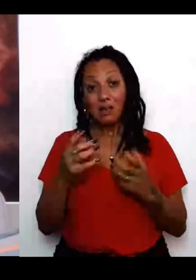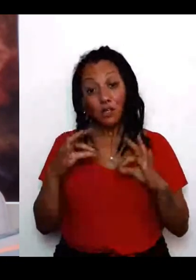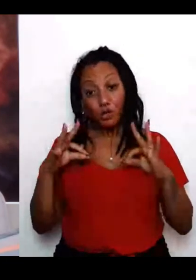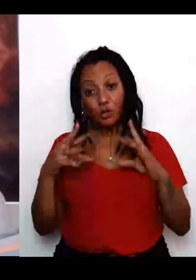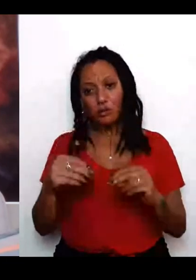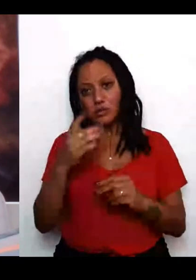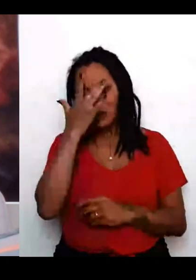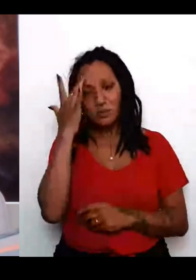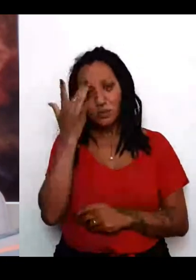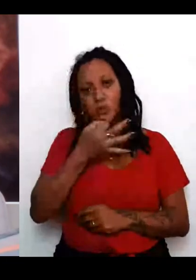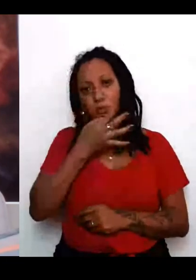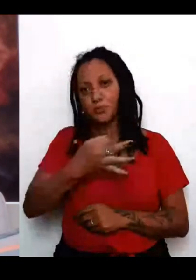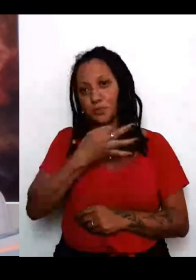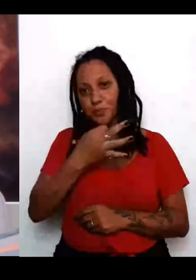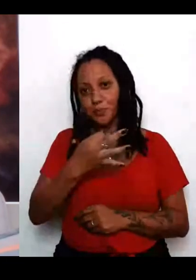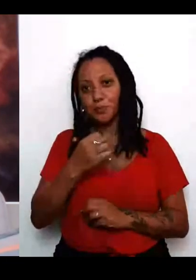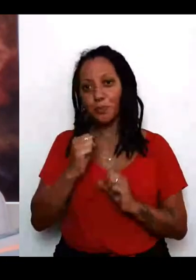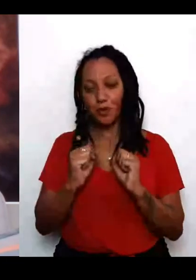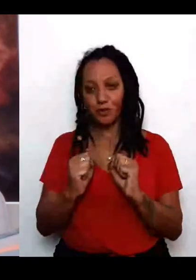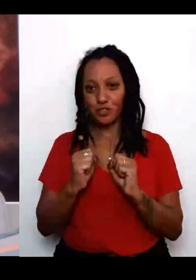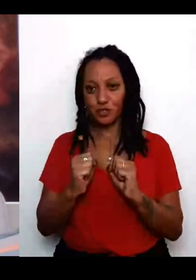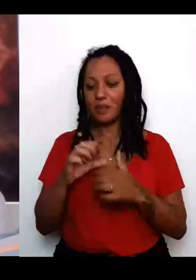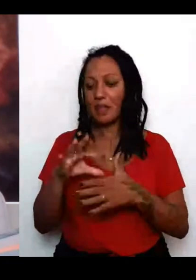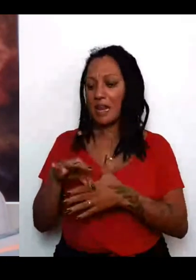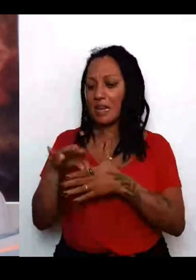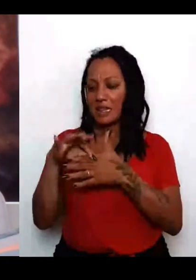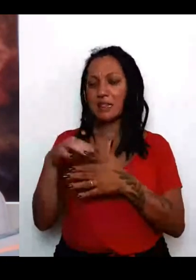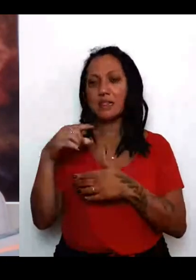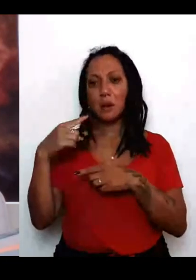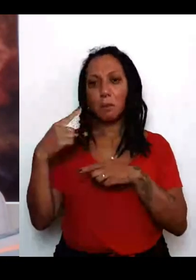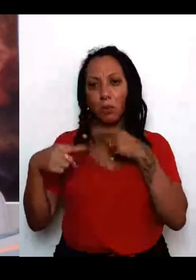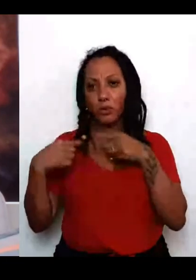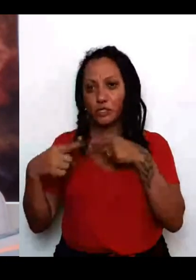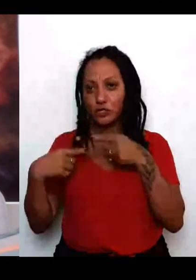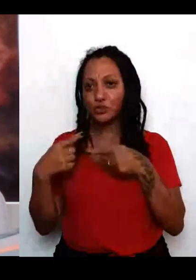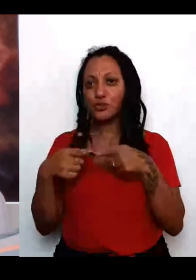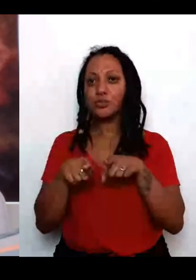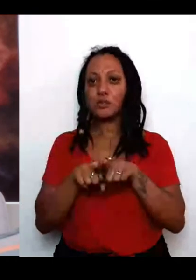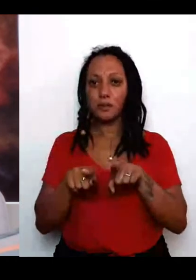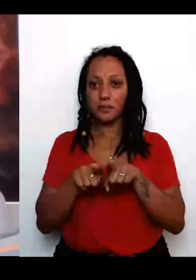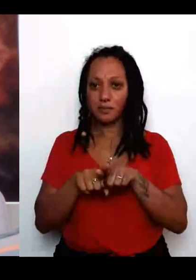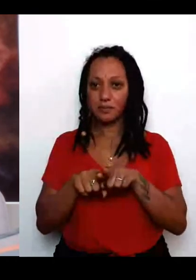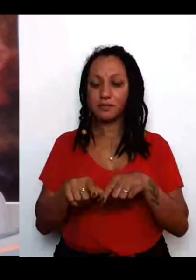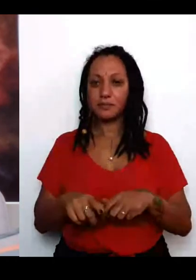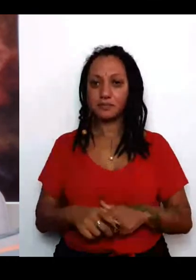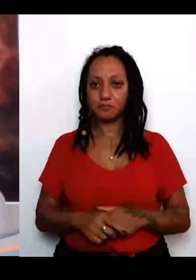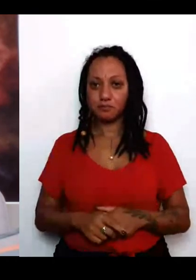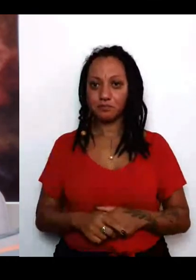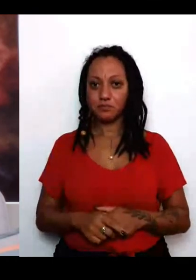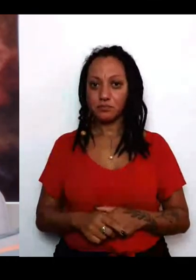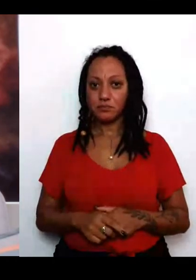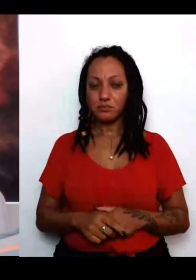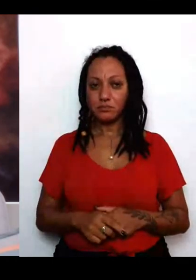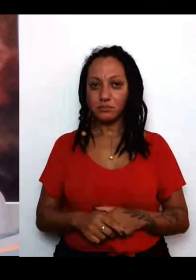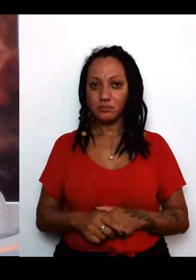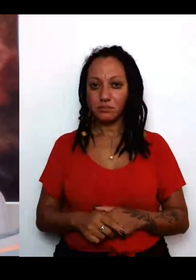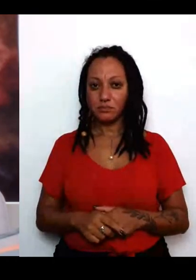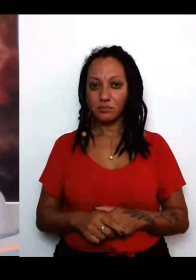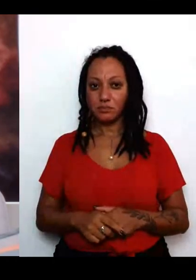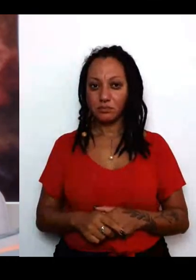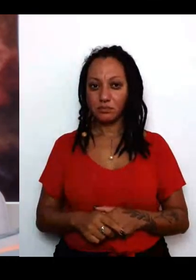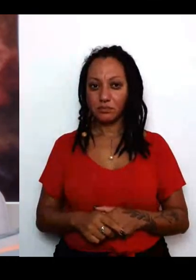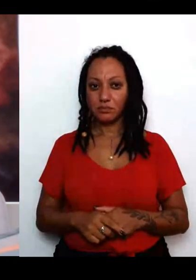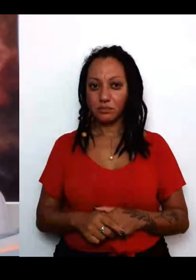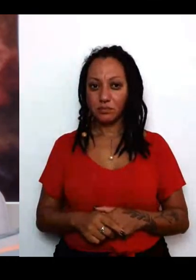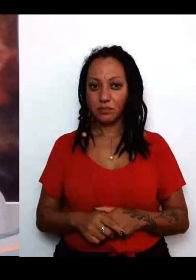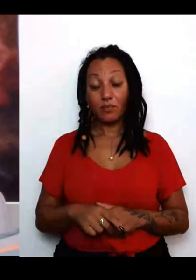leadership so failing so much maybe it's artists who have